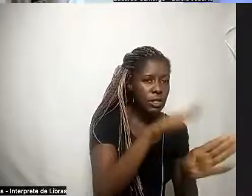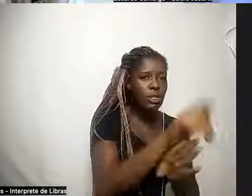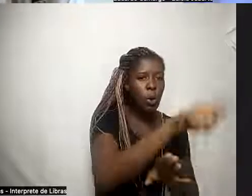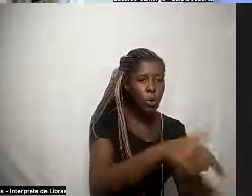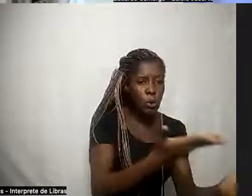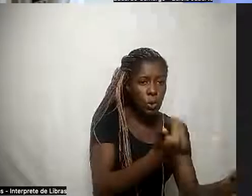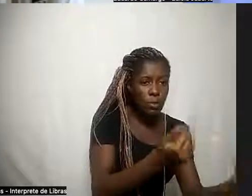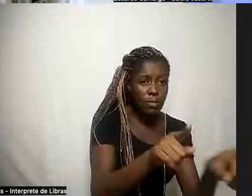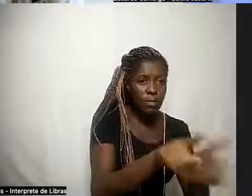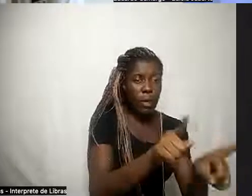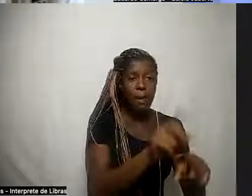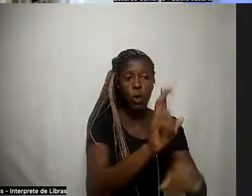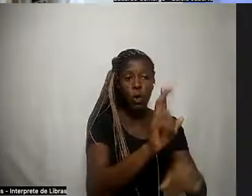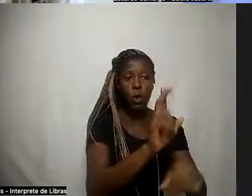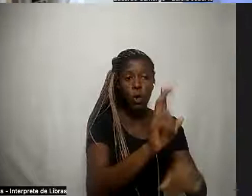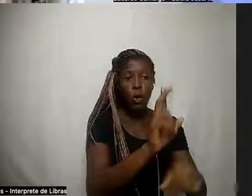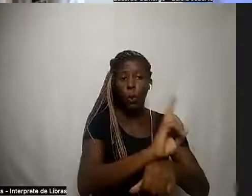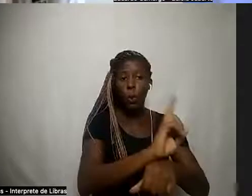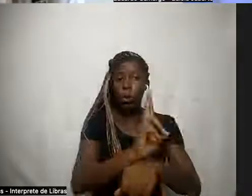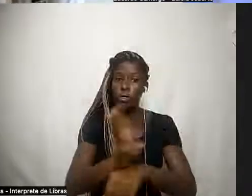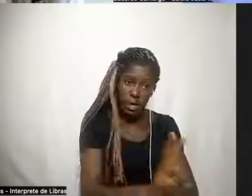artificial popular growth of Fernando de Noronha.